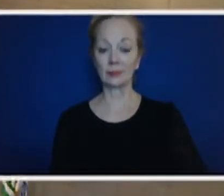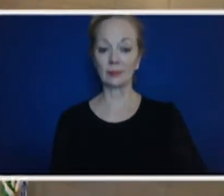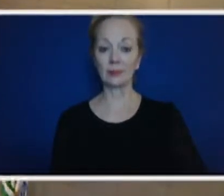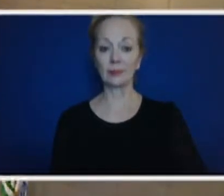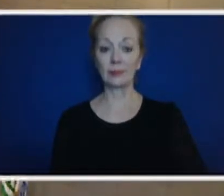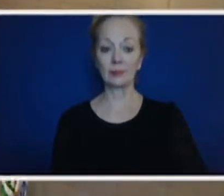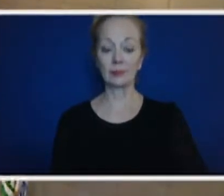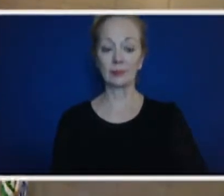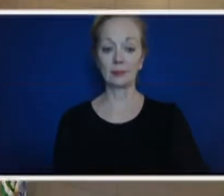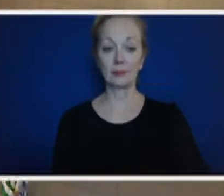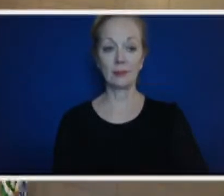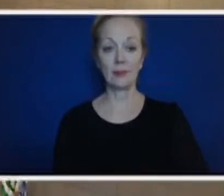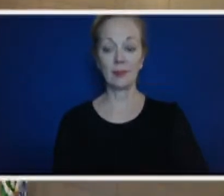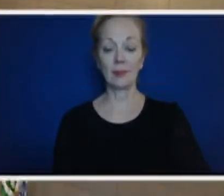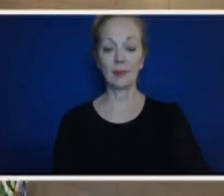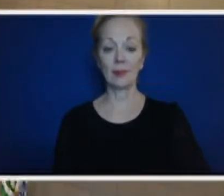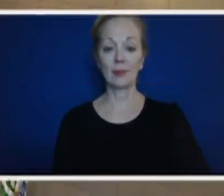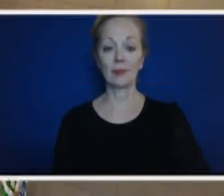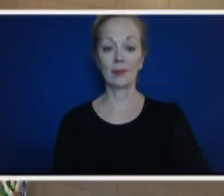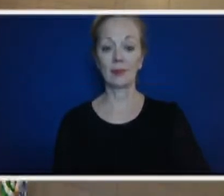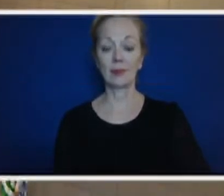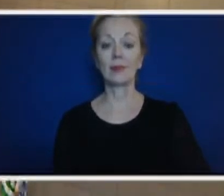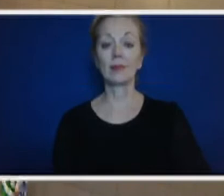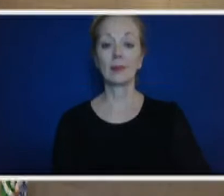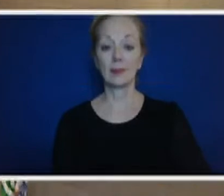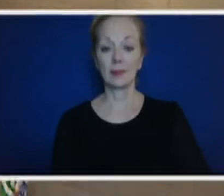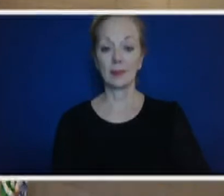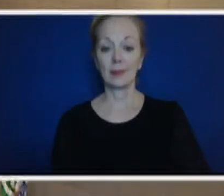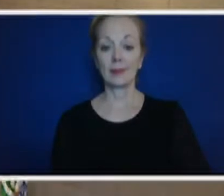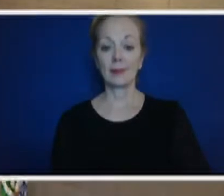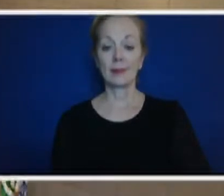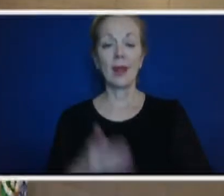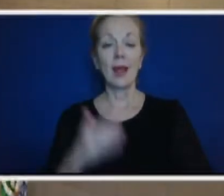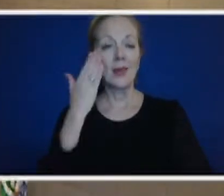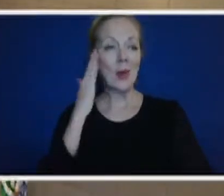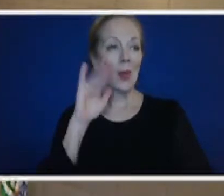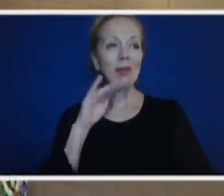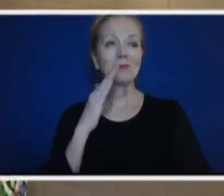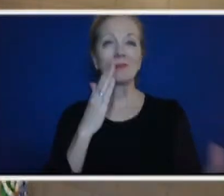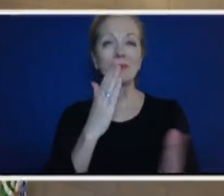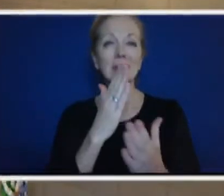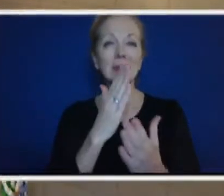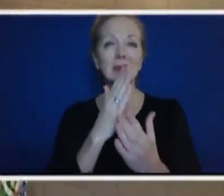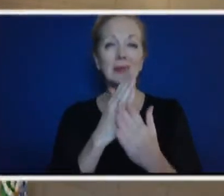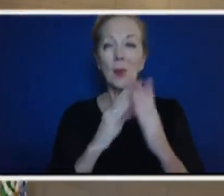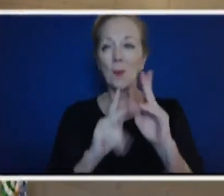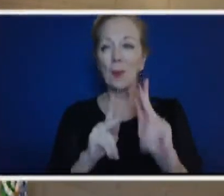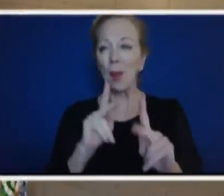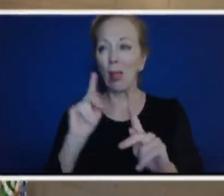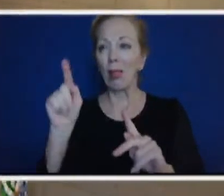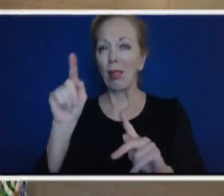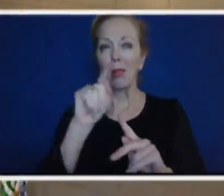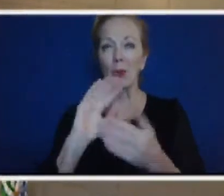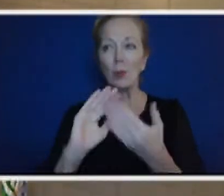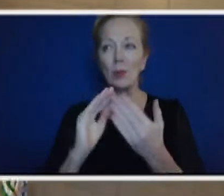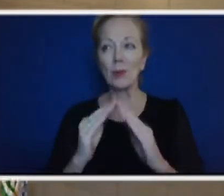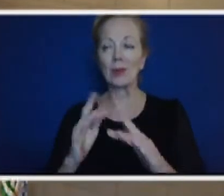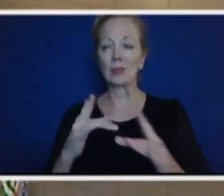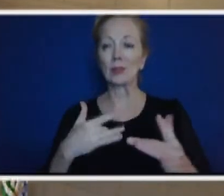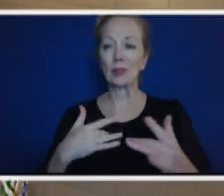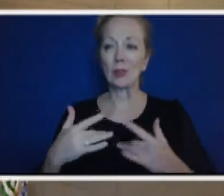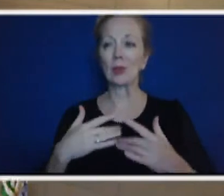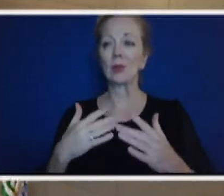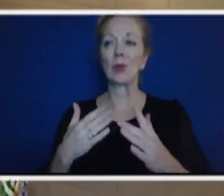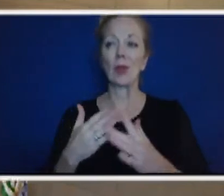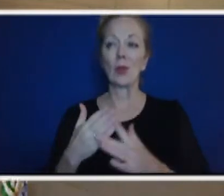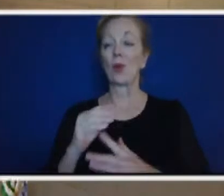And as Ms. Rainey's coming down, I know that some folks in the community had some concerns that this could be done through administrative change and not